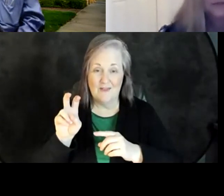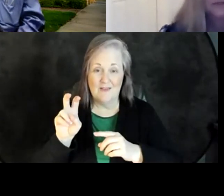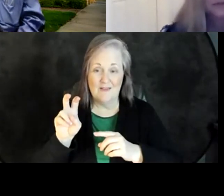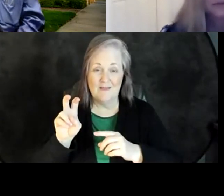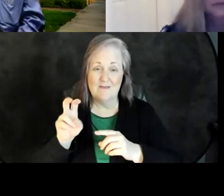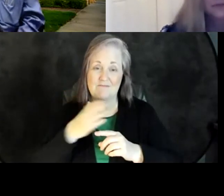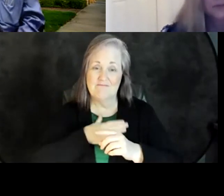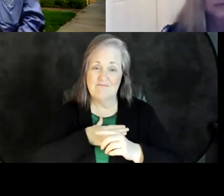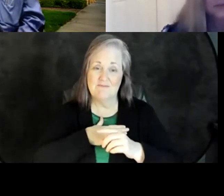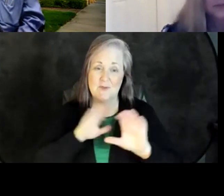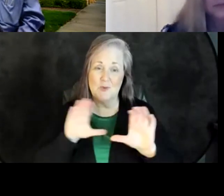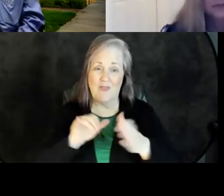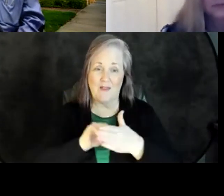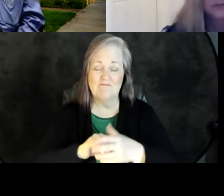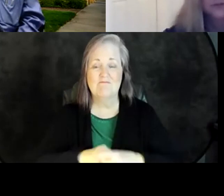do that.